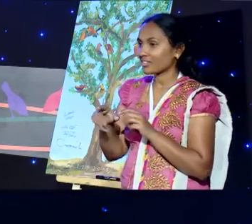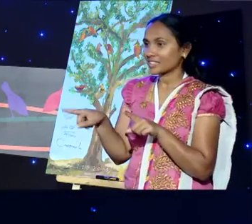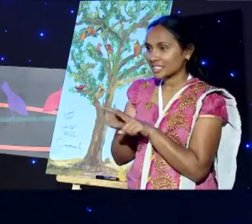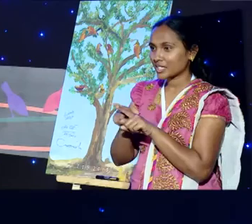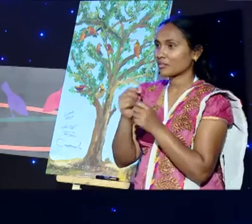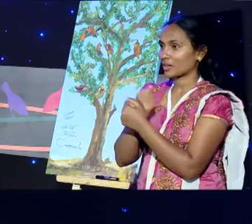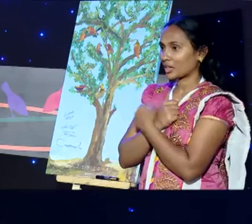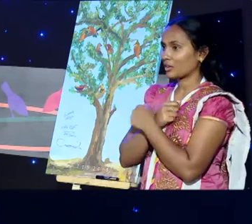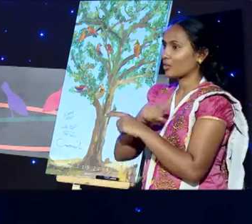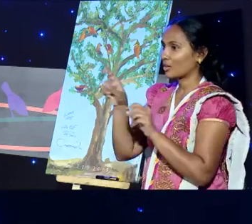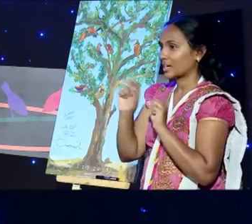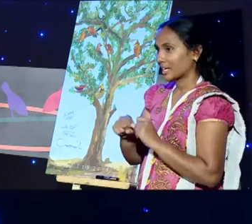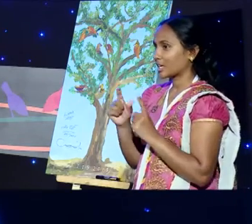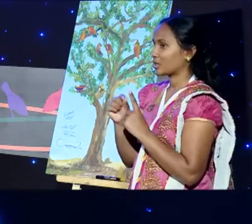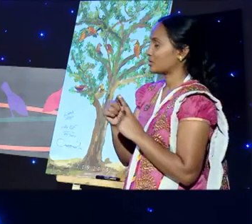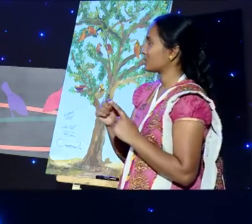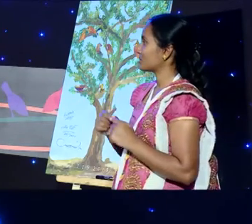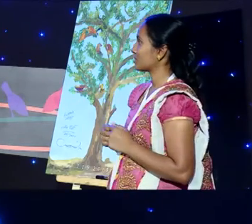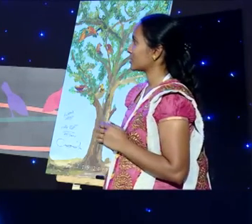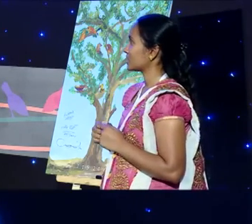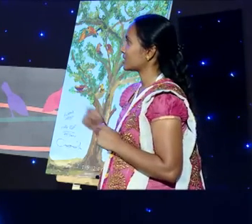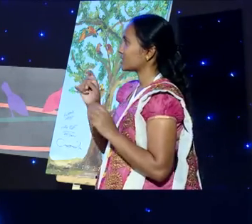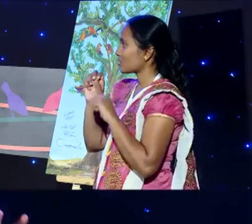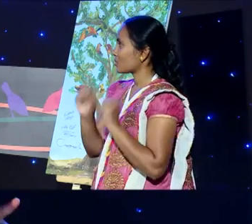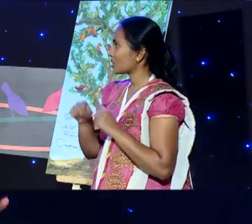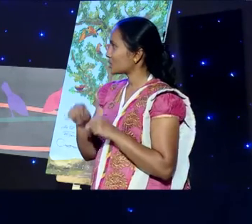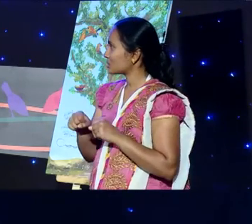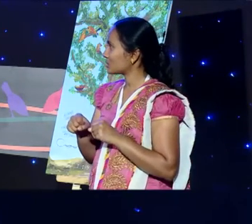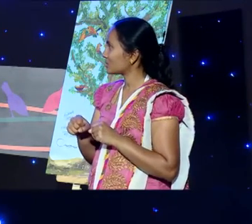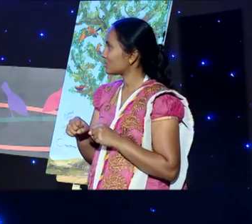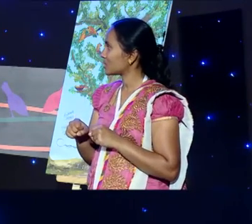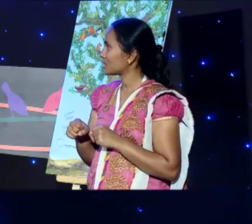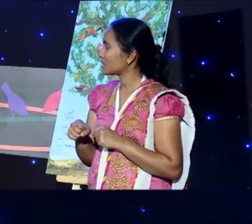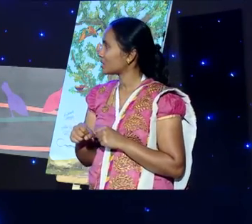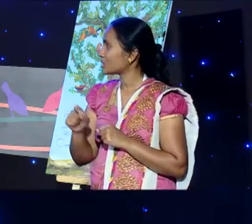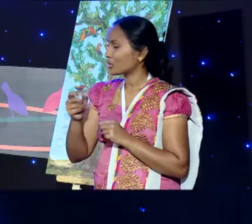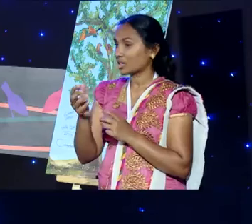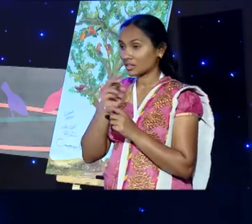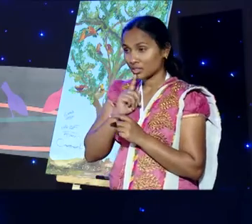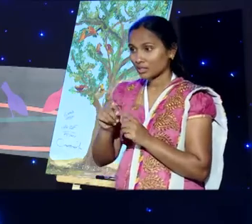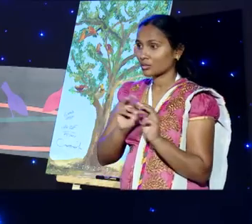sudden we're put into this matrix. And this is the possibility. If we want to create a movement,